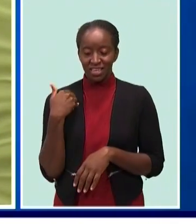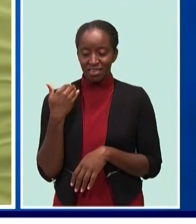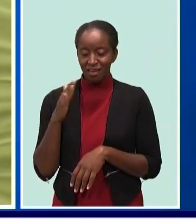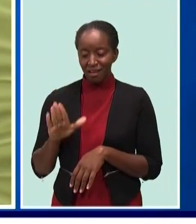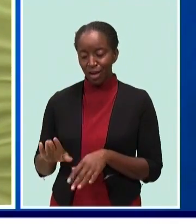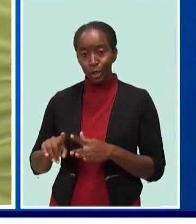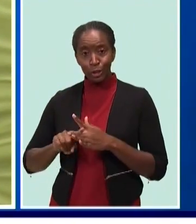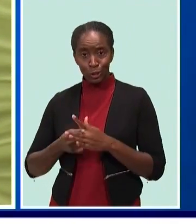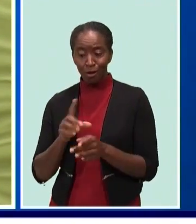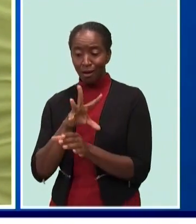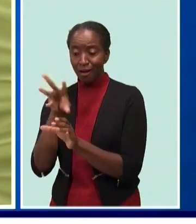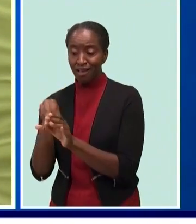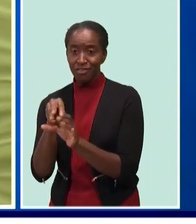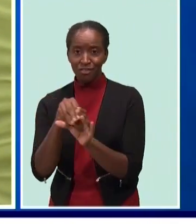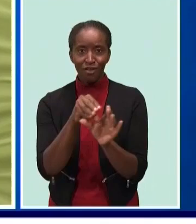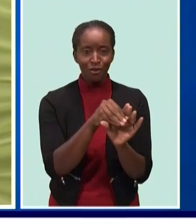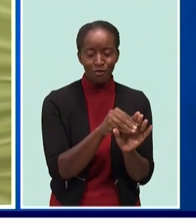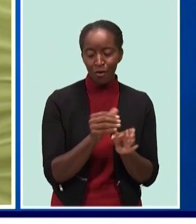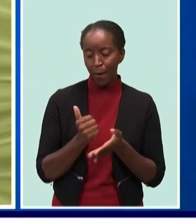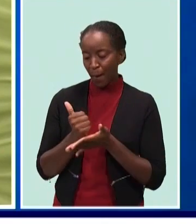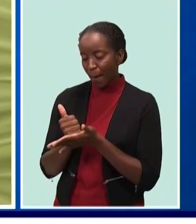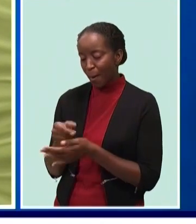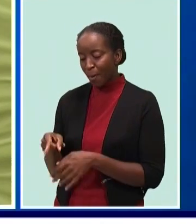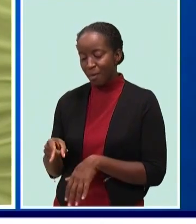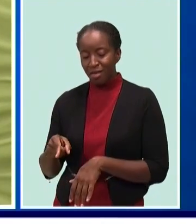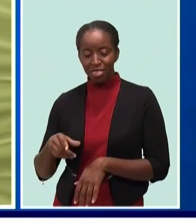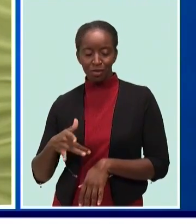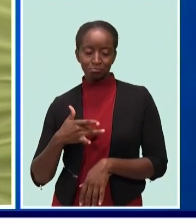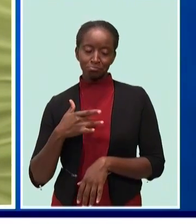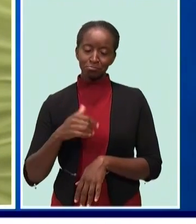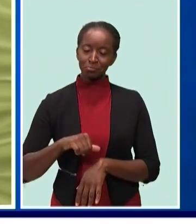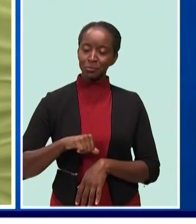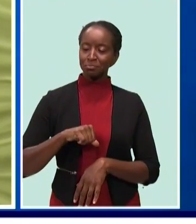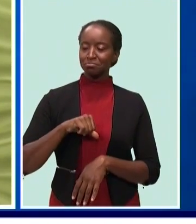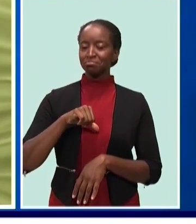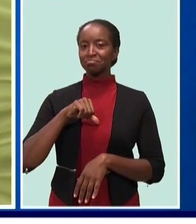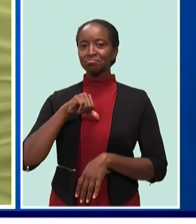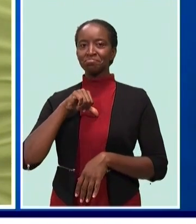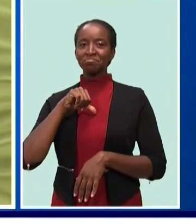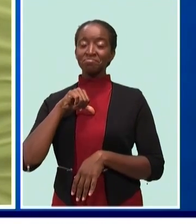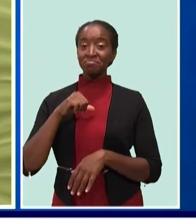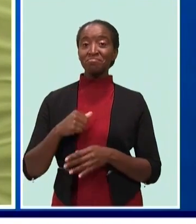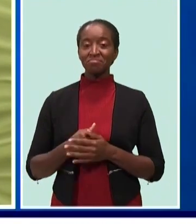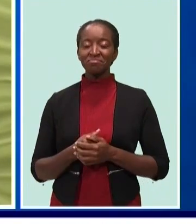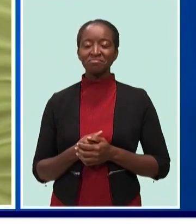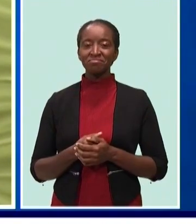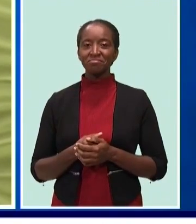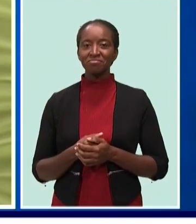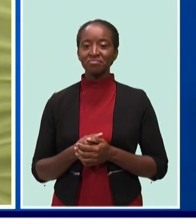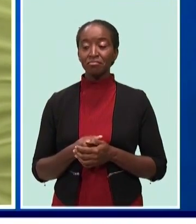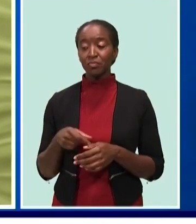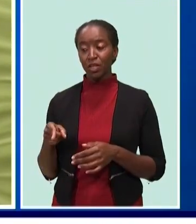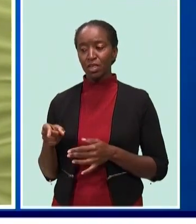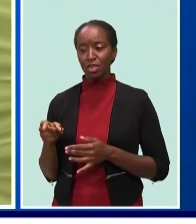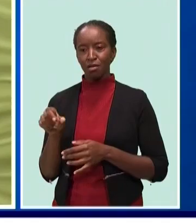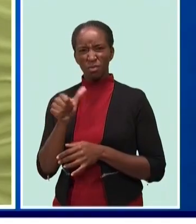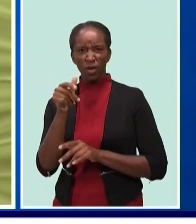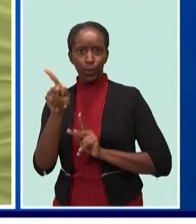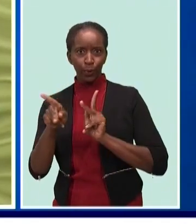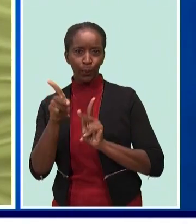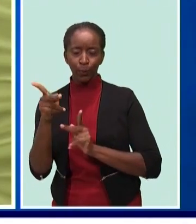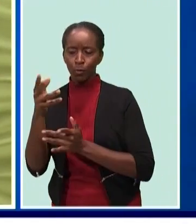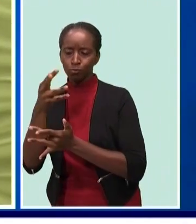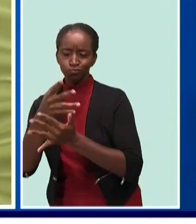affects the way children feel about themselves through the forming of their self-image and identity, and impacts on their relationships